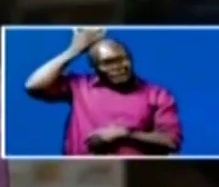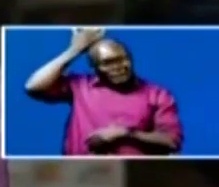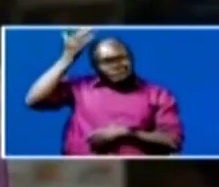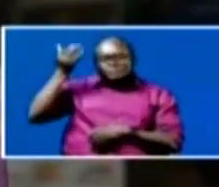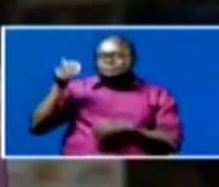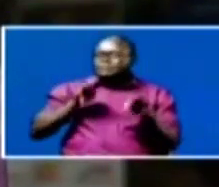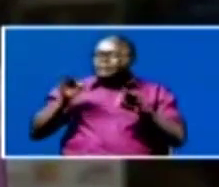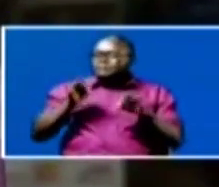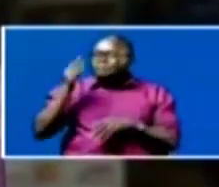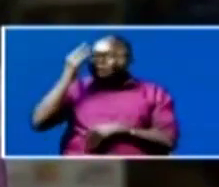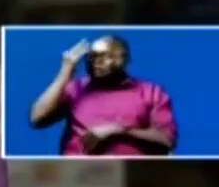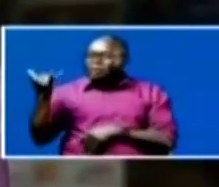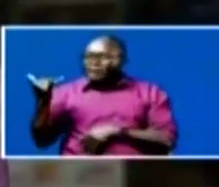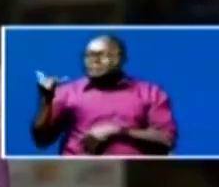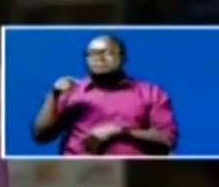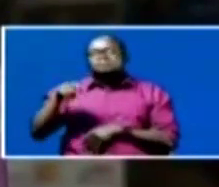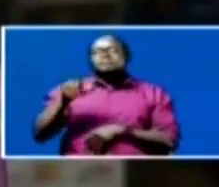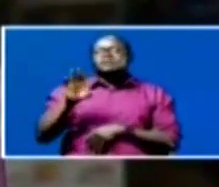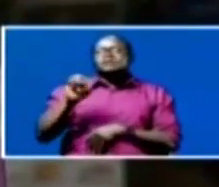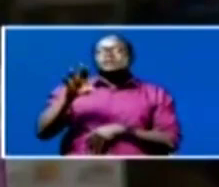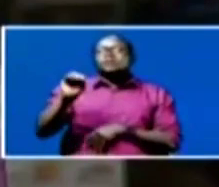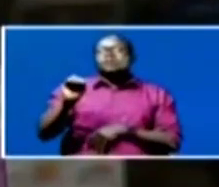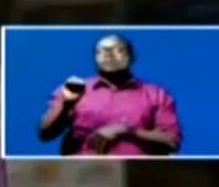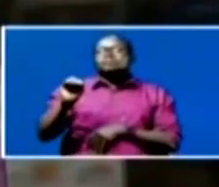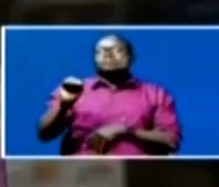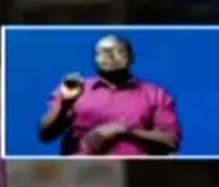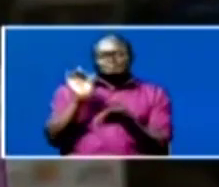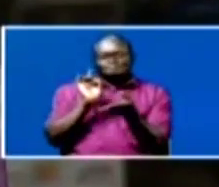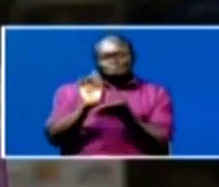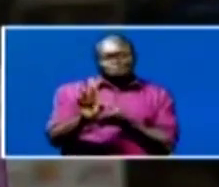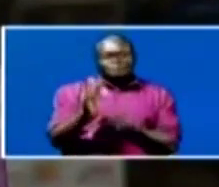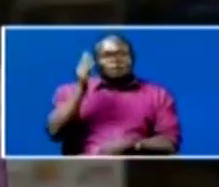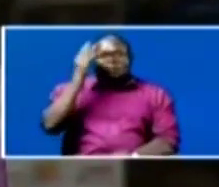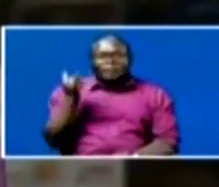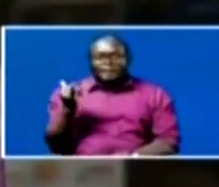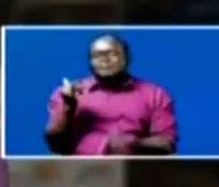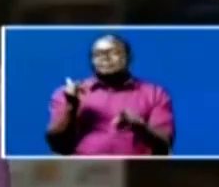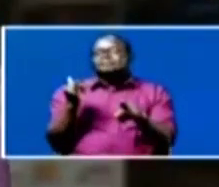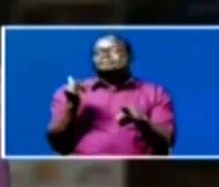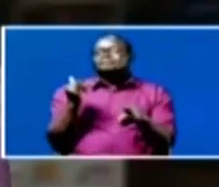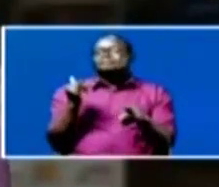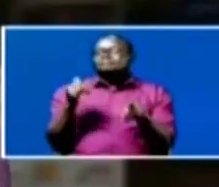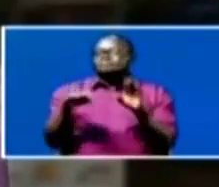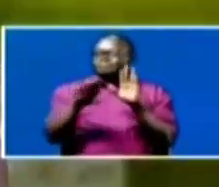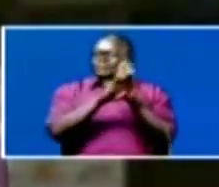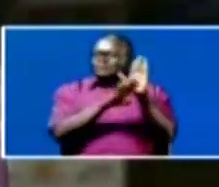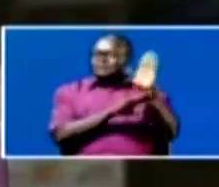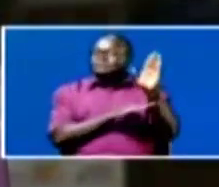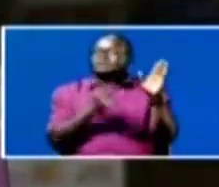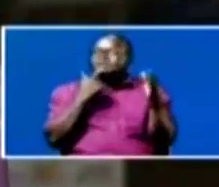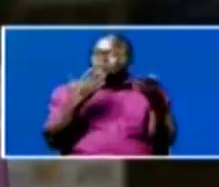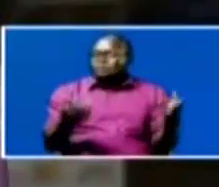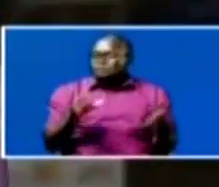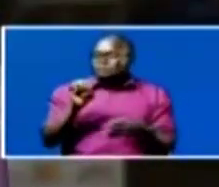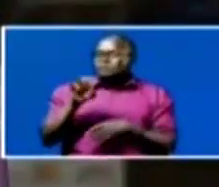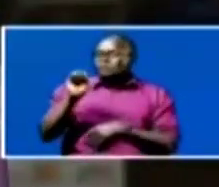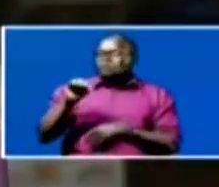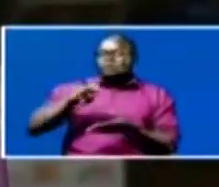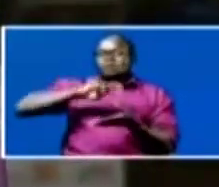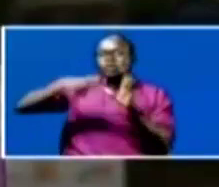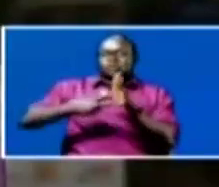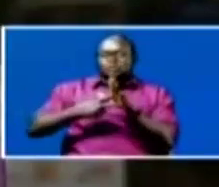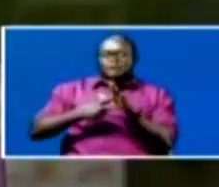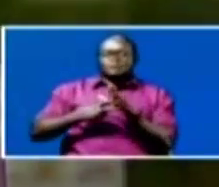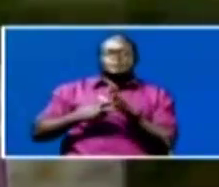coming out to explain why embattled CEO Ezra Chiloba had to go. Now, in a statement, Chebukati says the CEO's contract